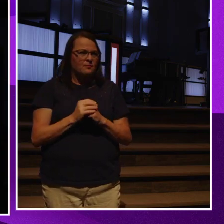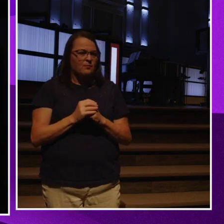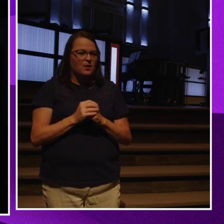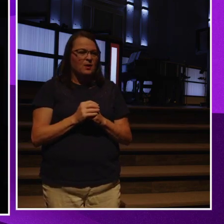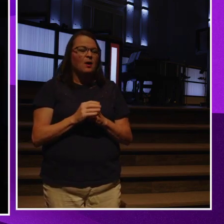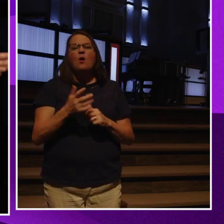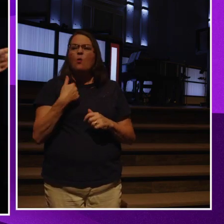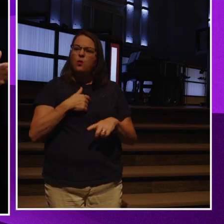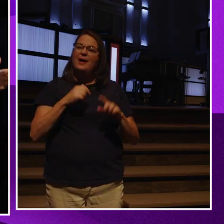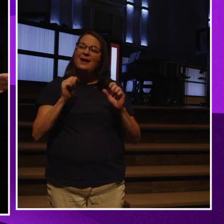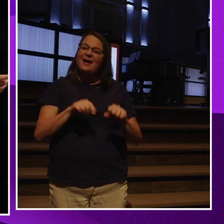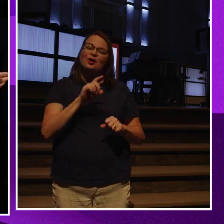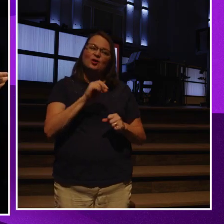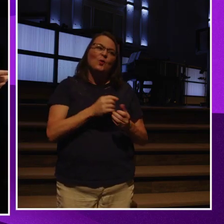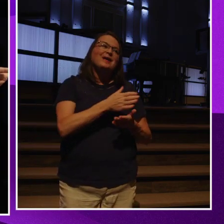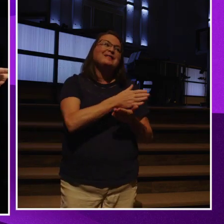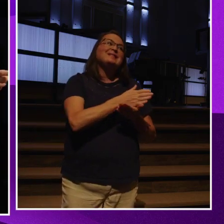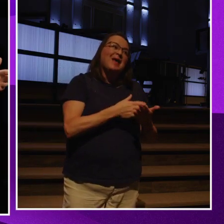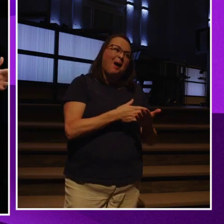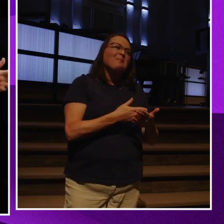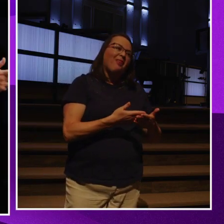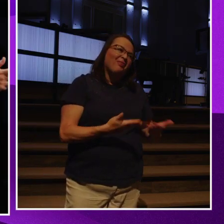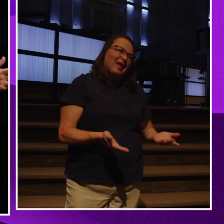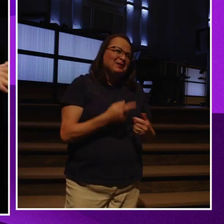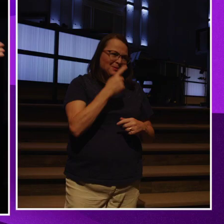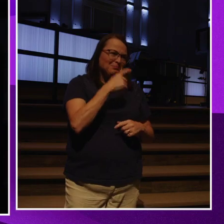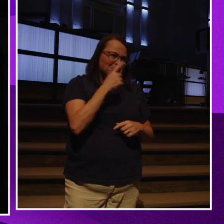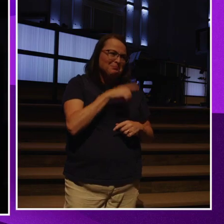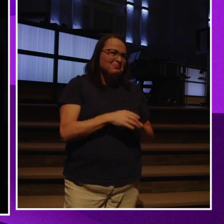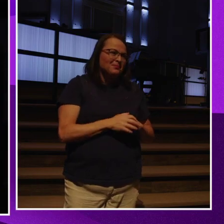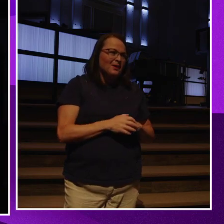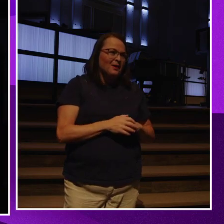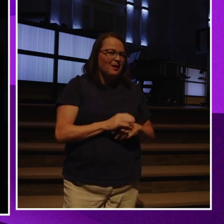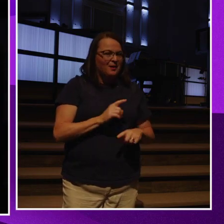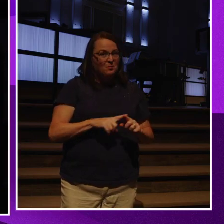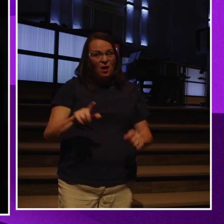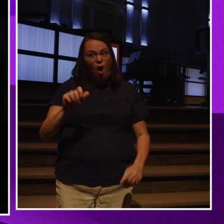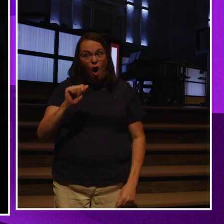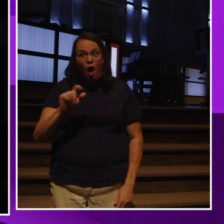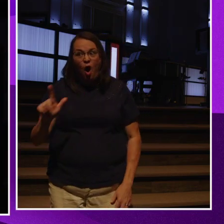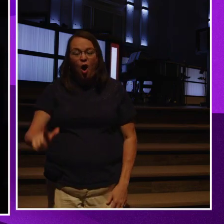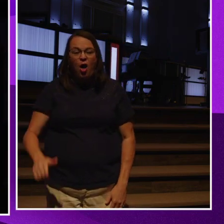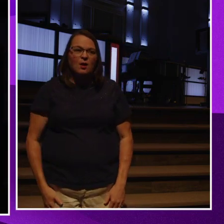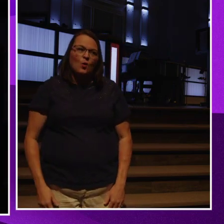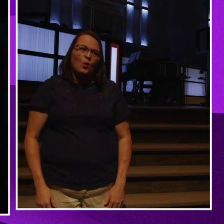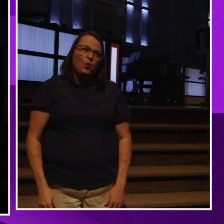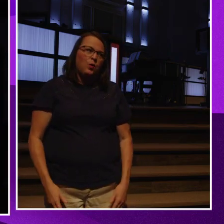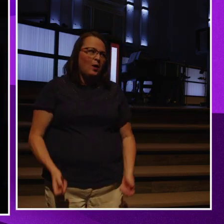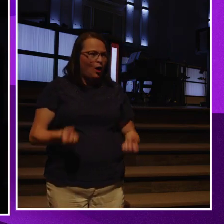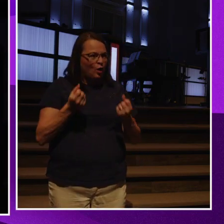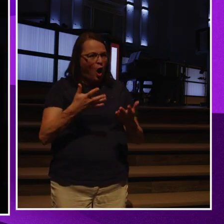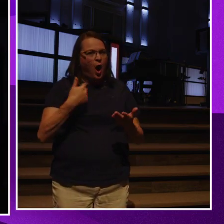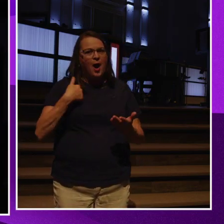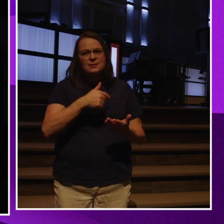us to do some things in the way he's going to describe. But that all causes us all problems from time to